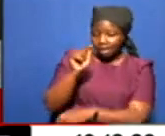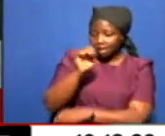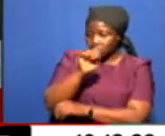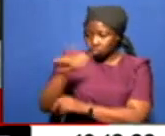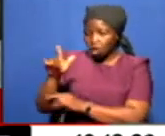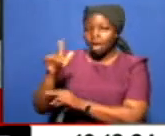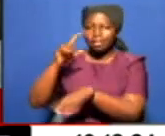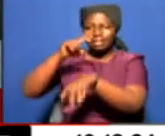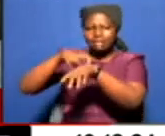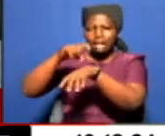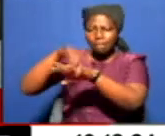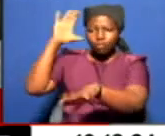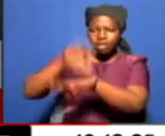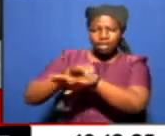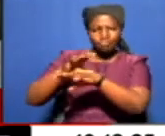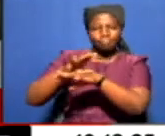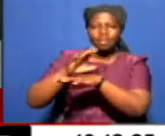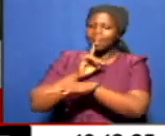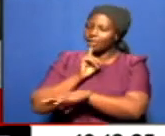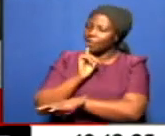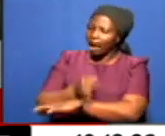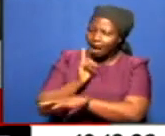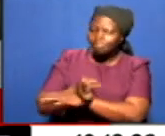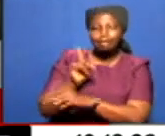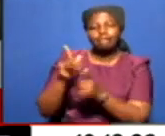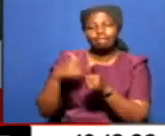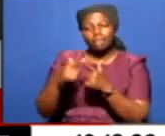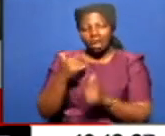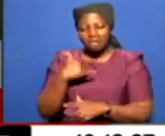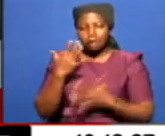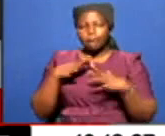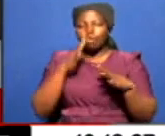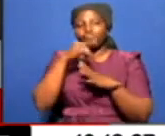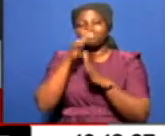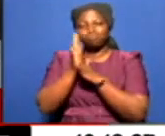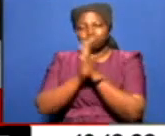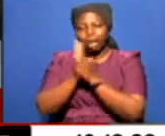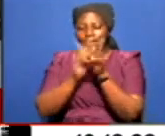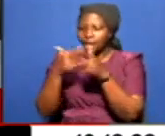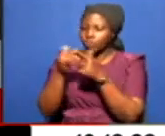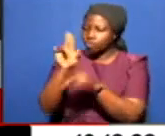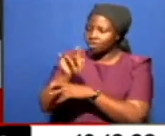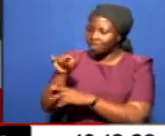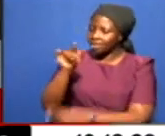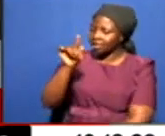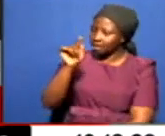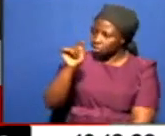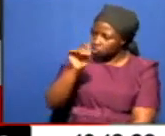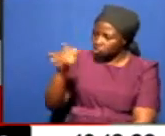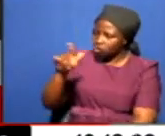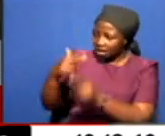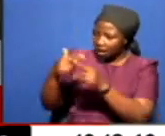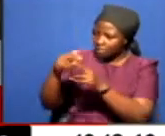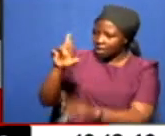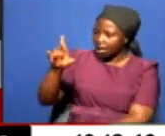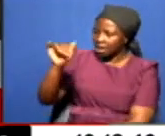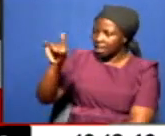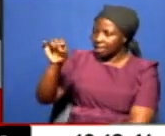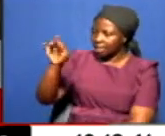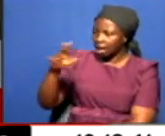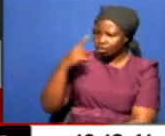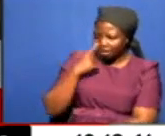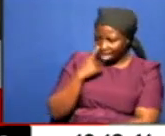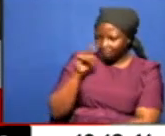the warnings and we have persons of interest, we use this RADAR to see how committed the person of interest